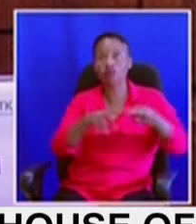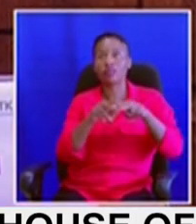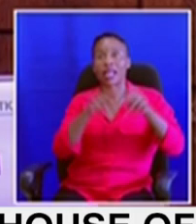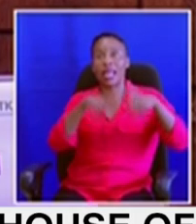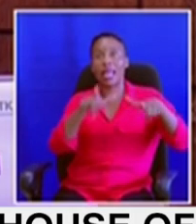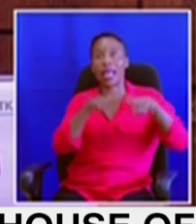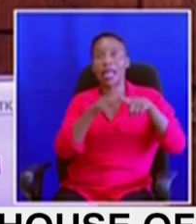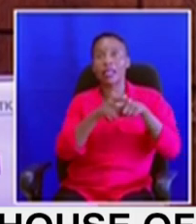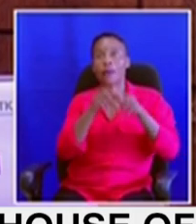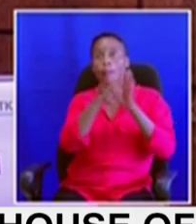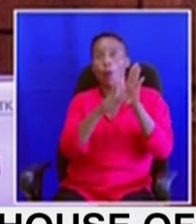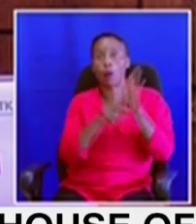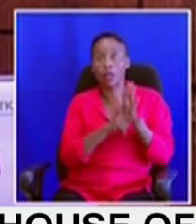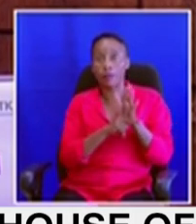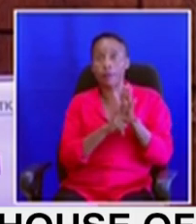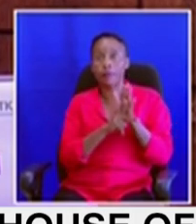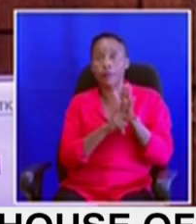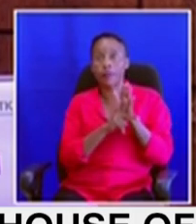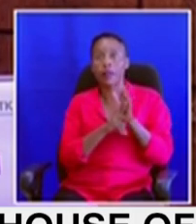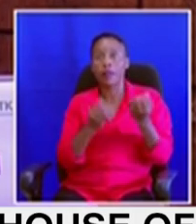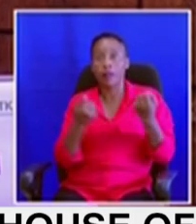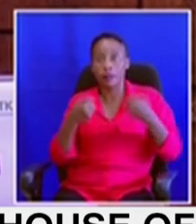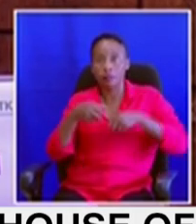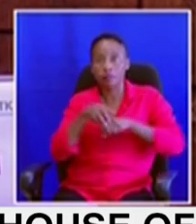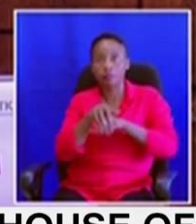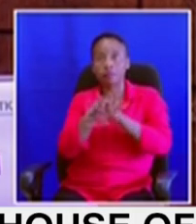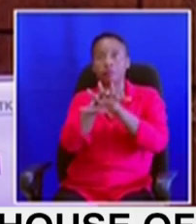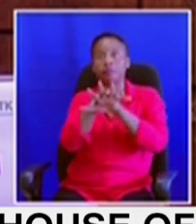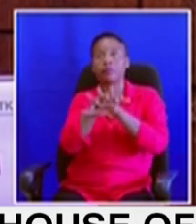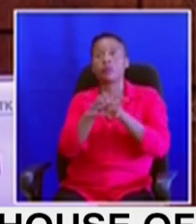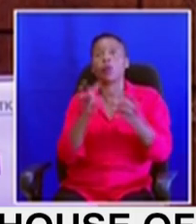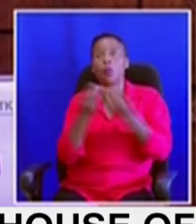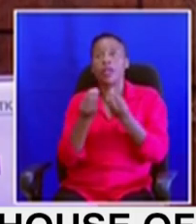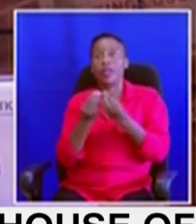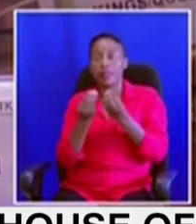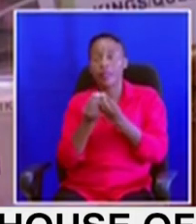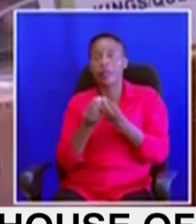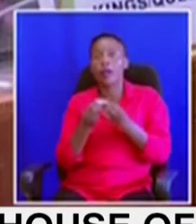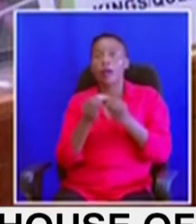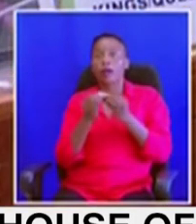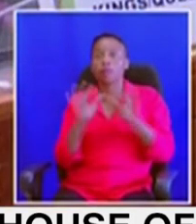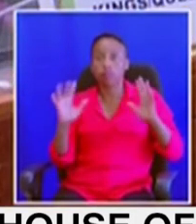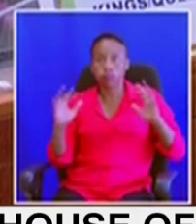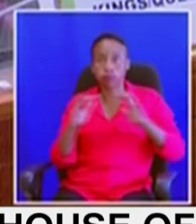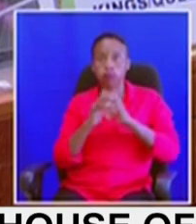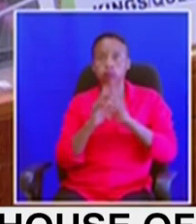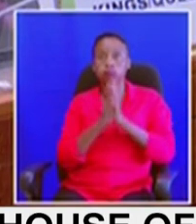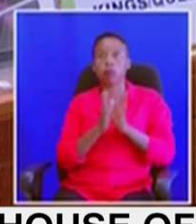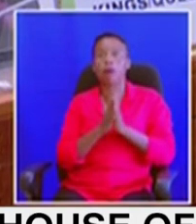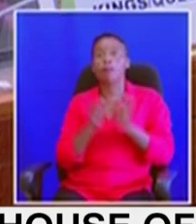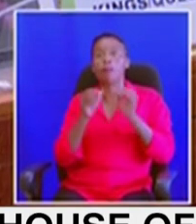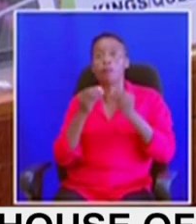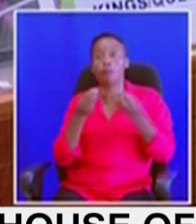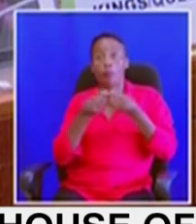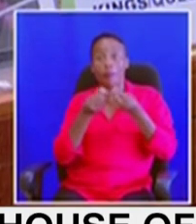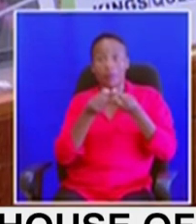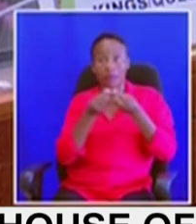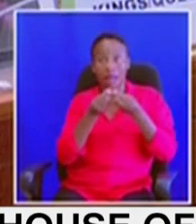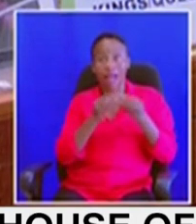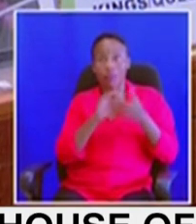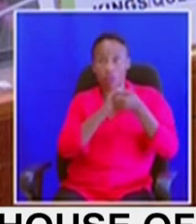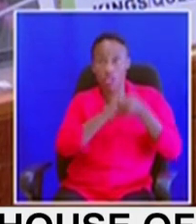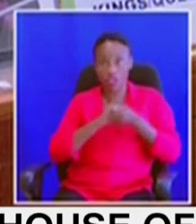and that there has been collaboration with the communal property associations. The work